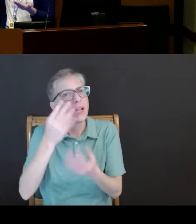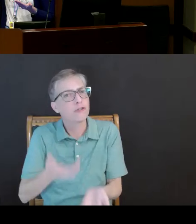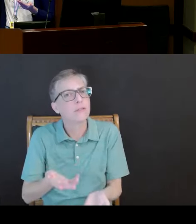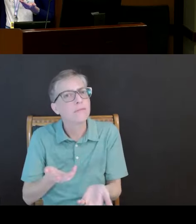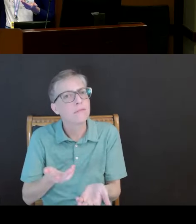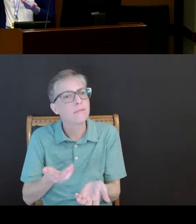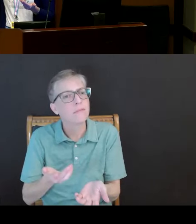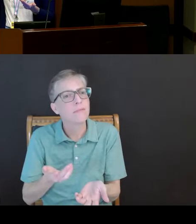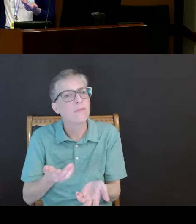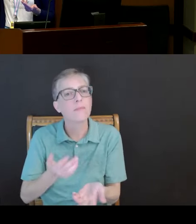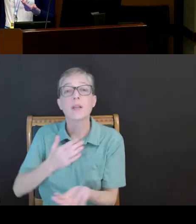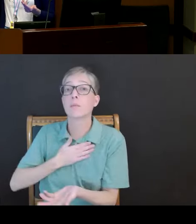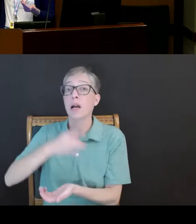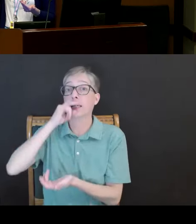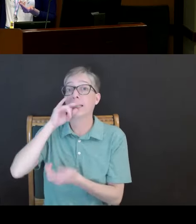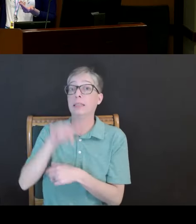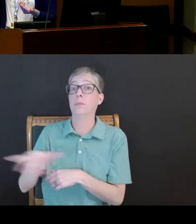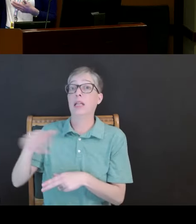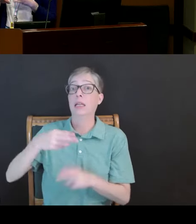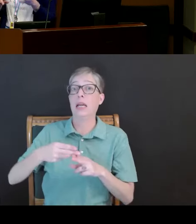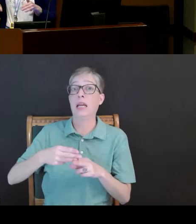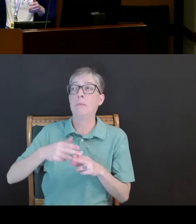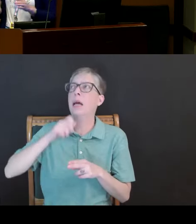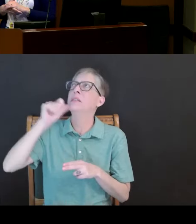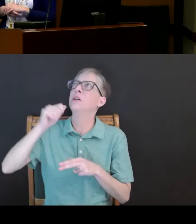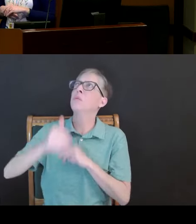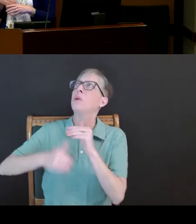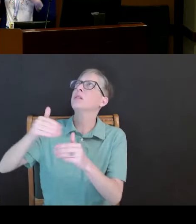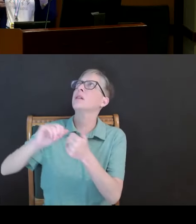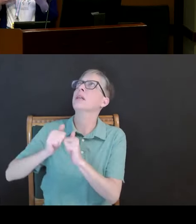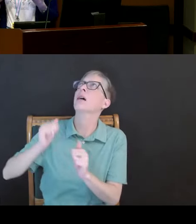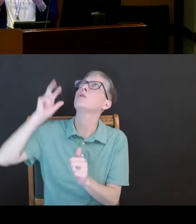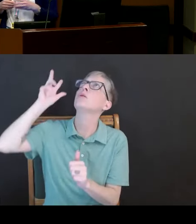when my kids spell a name, I don't process how to sound it out. I have to write it out in